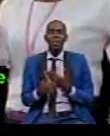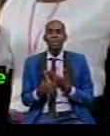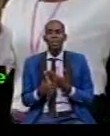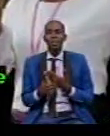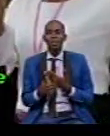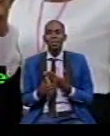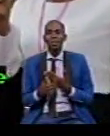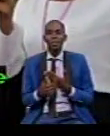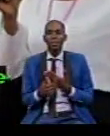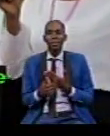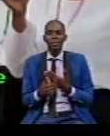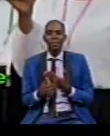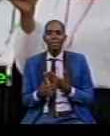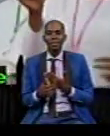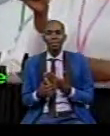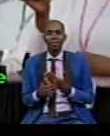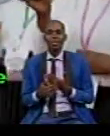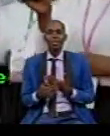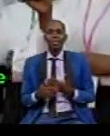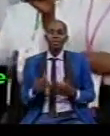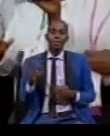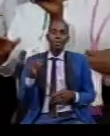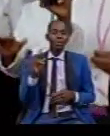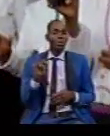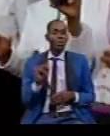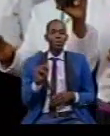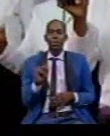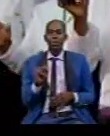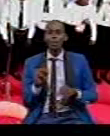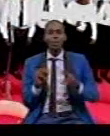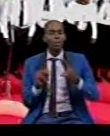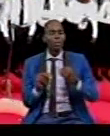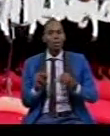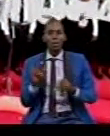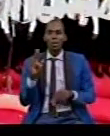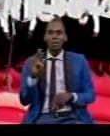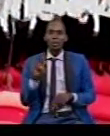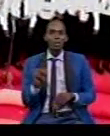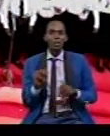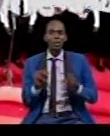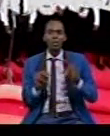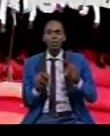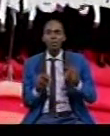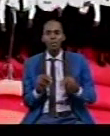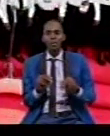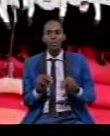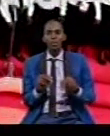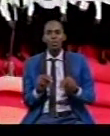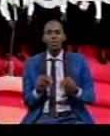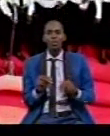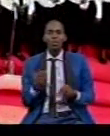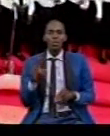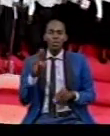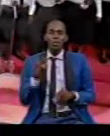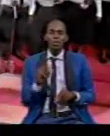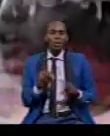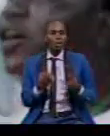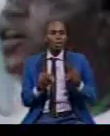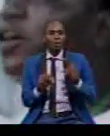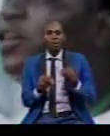your screen. Click on that link, complete the pro forma on the link, and send it